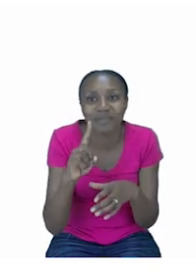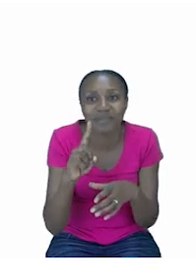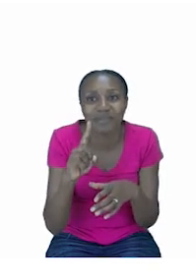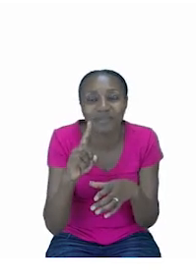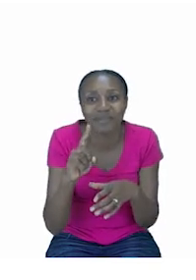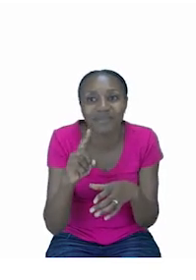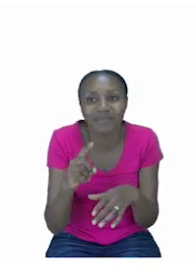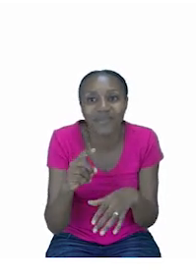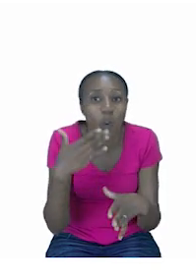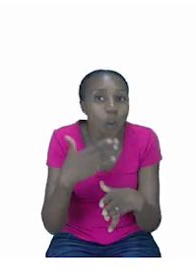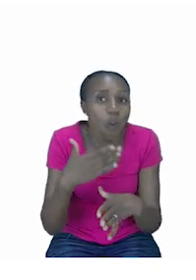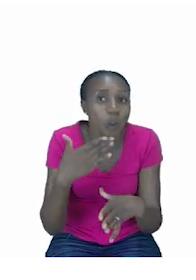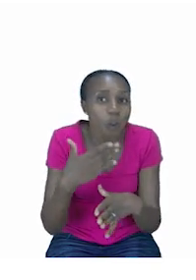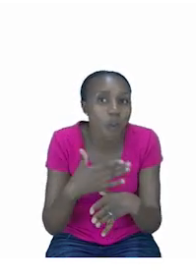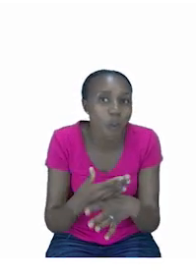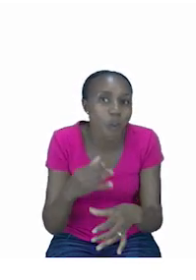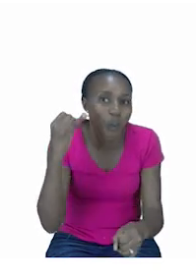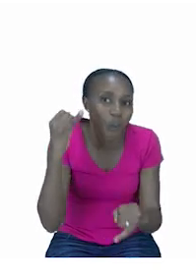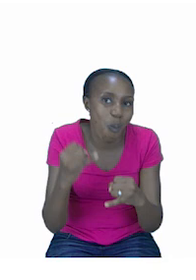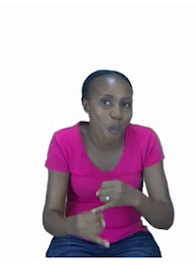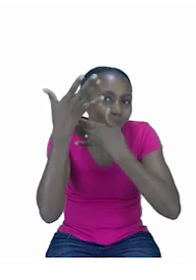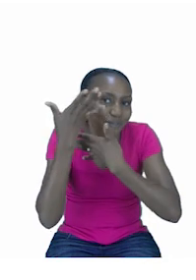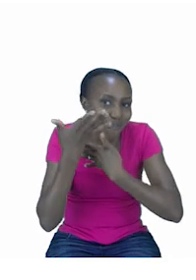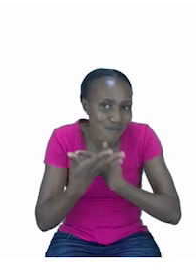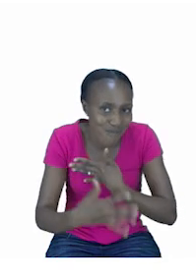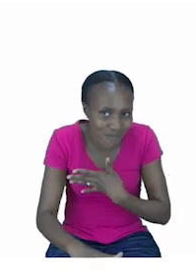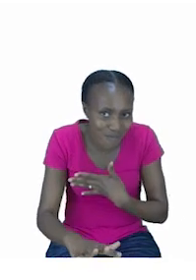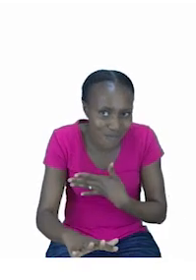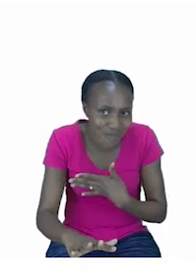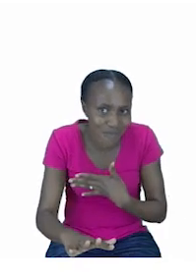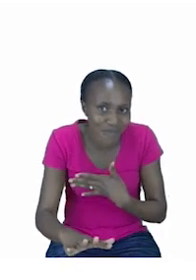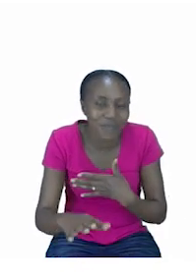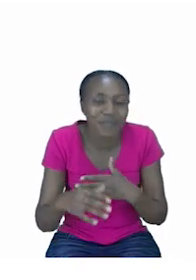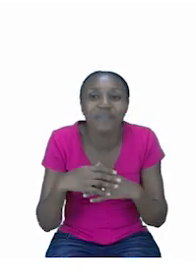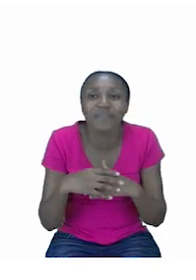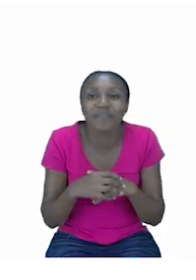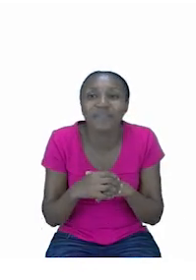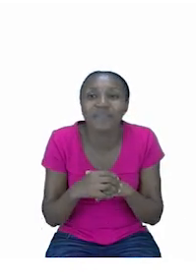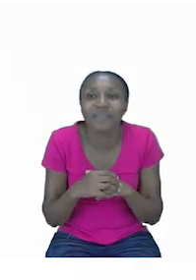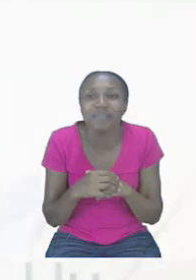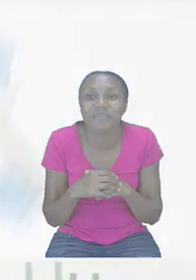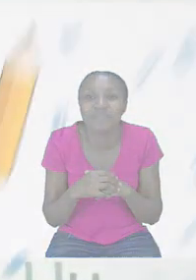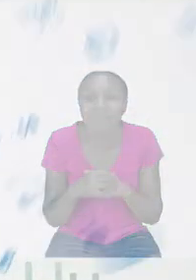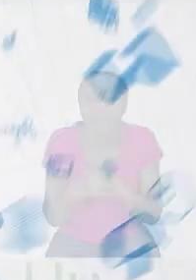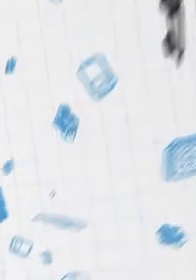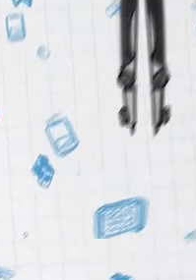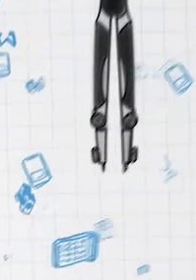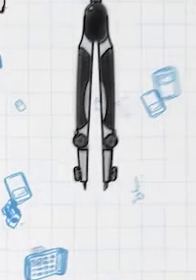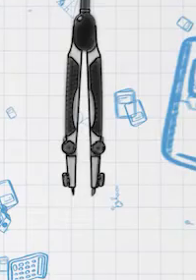last exercise we have for today. Finish up and I will see you just now.